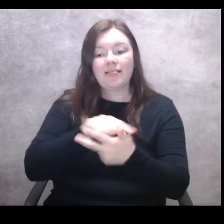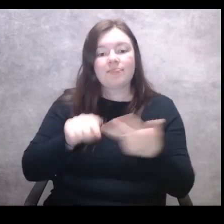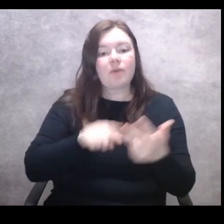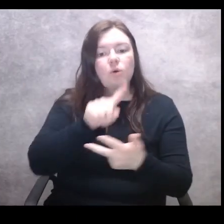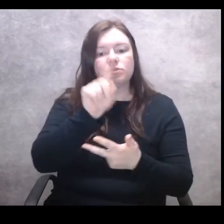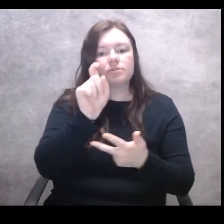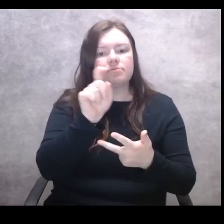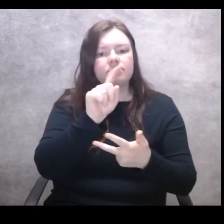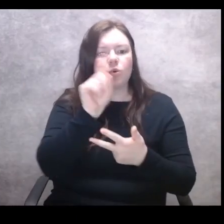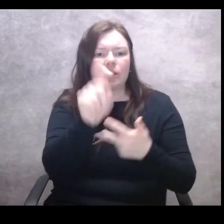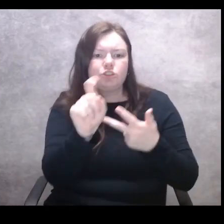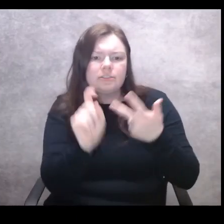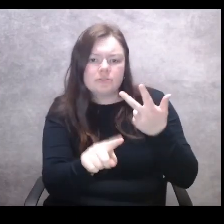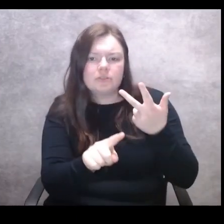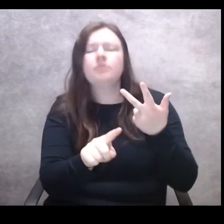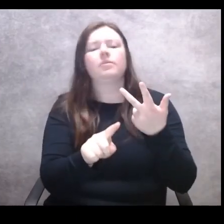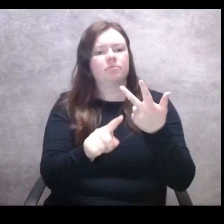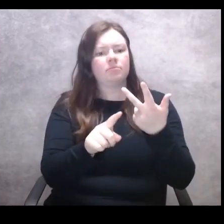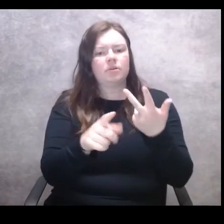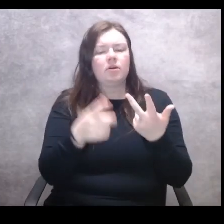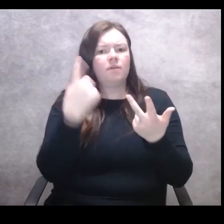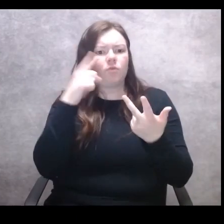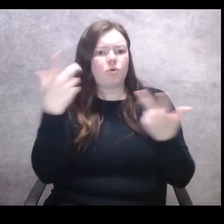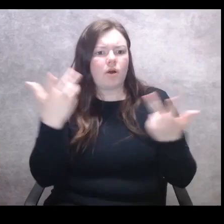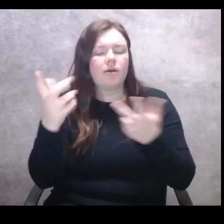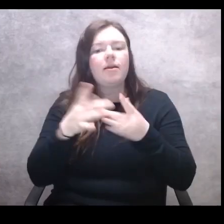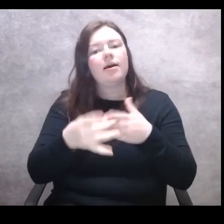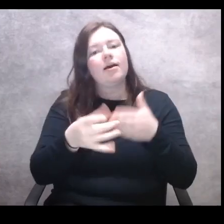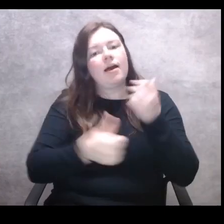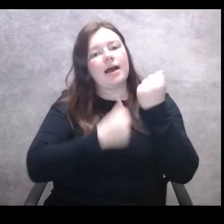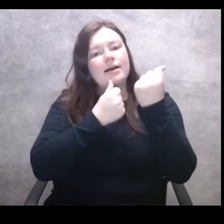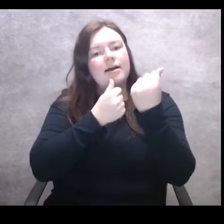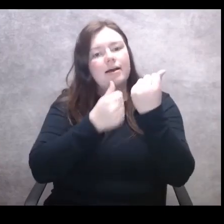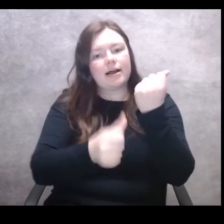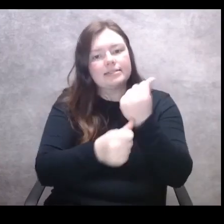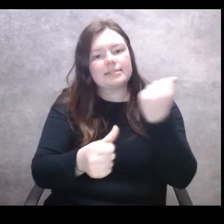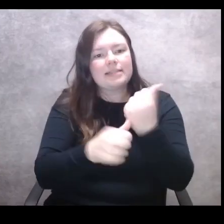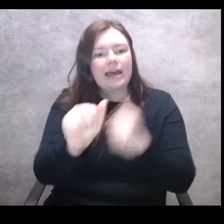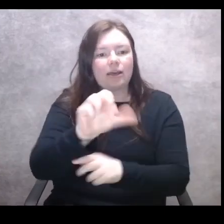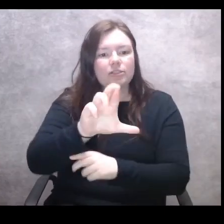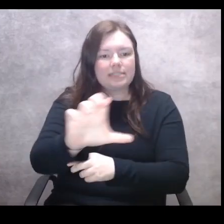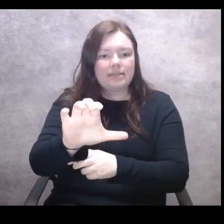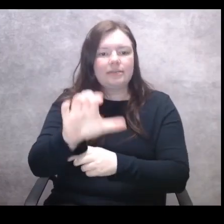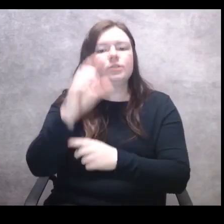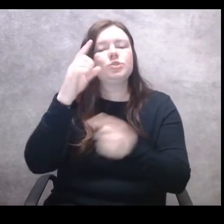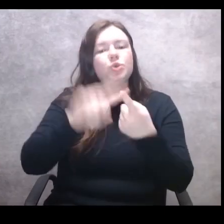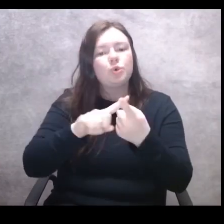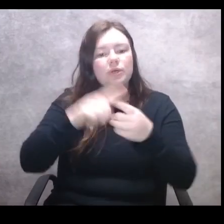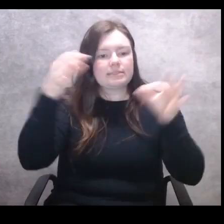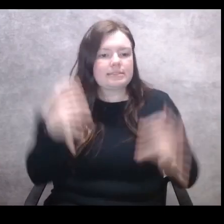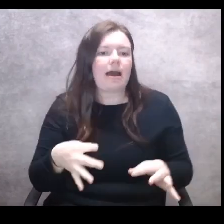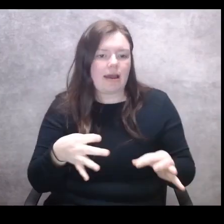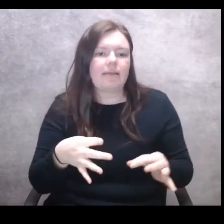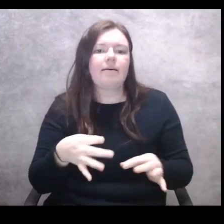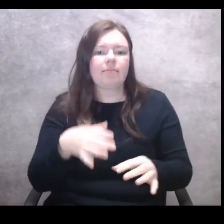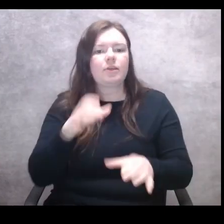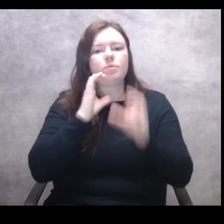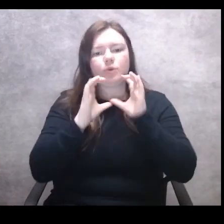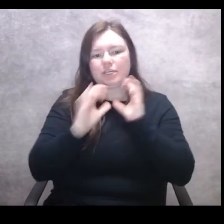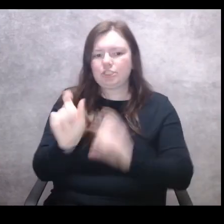These guiding questions are to assist the ARC when making special considerations to determine the student's communication